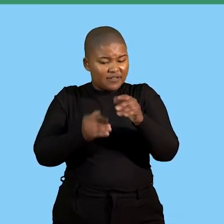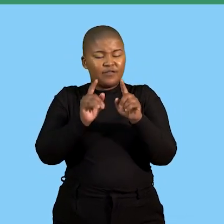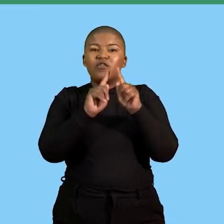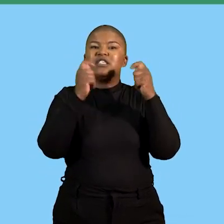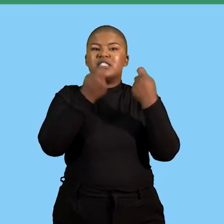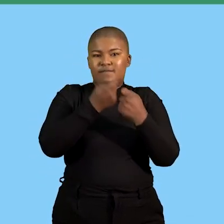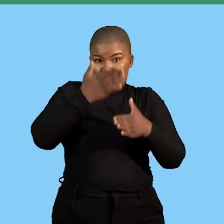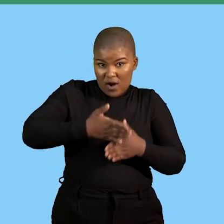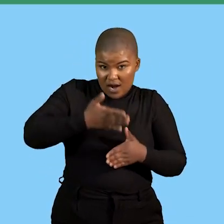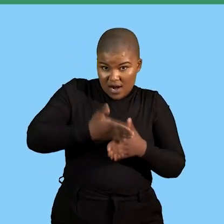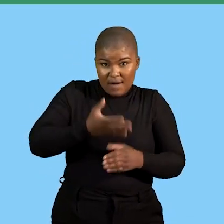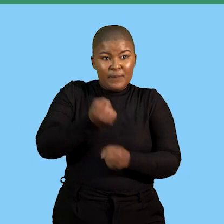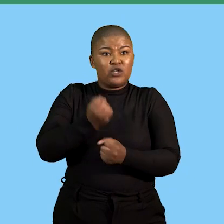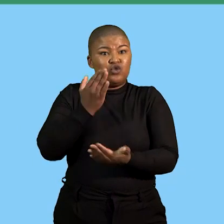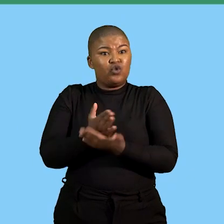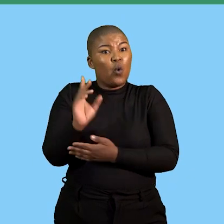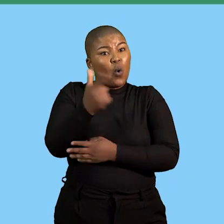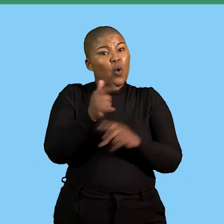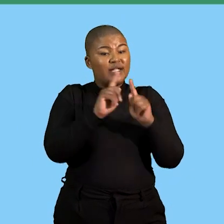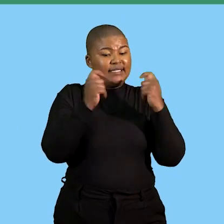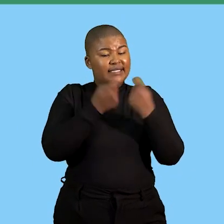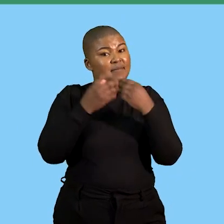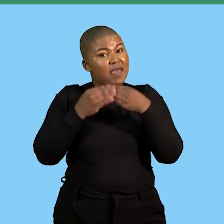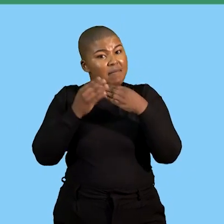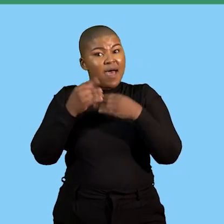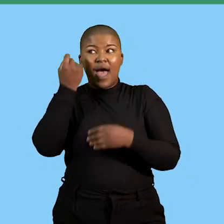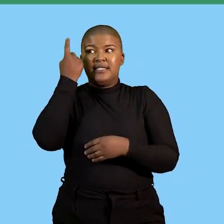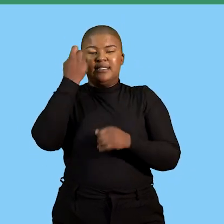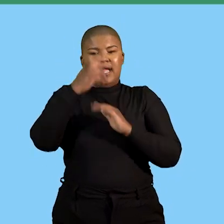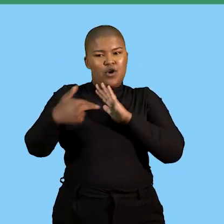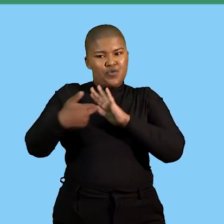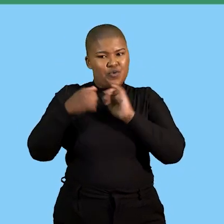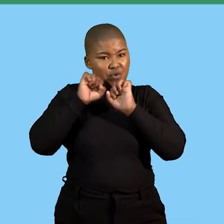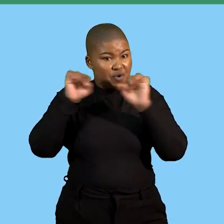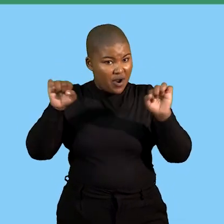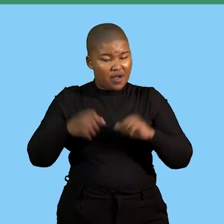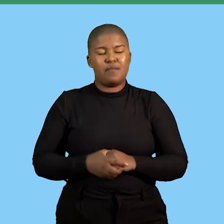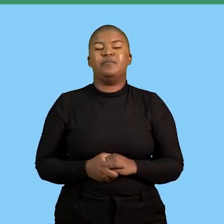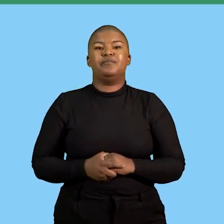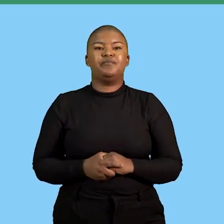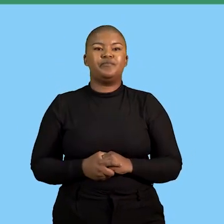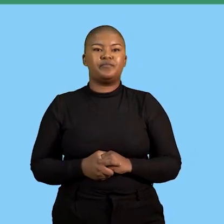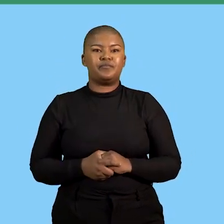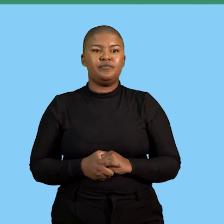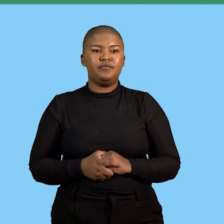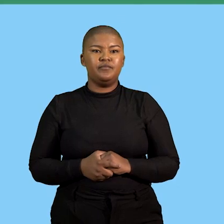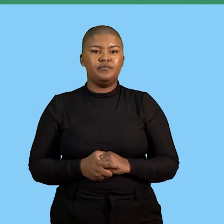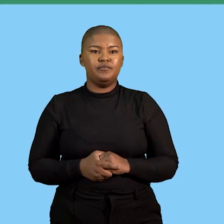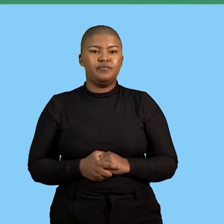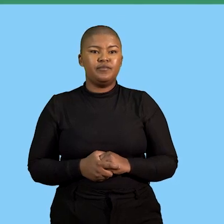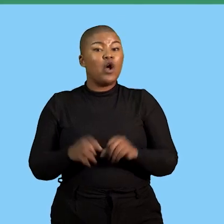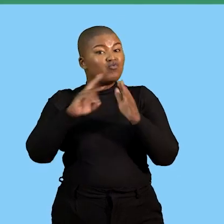processes for teamwork ensures that every team member understands their role